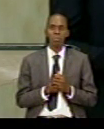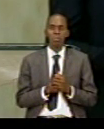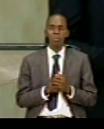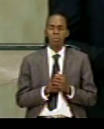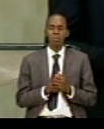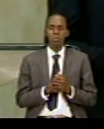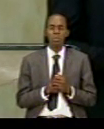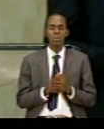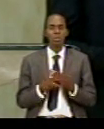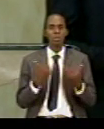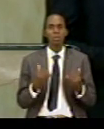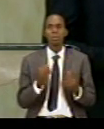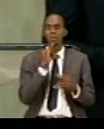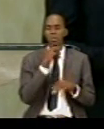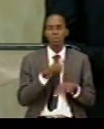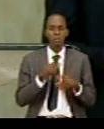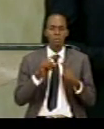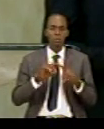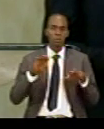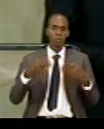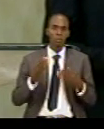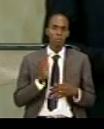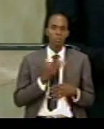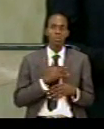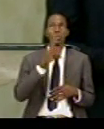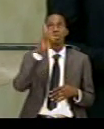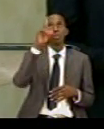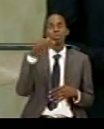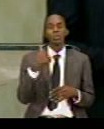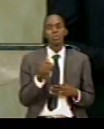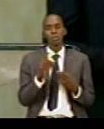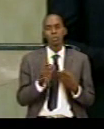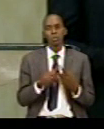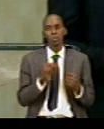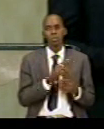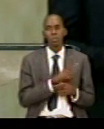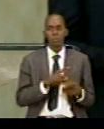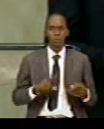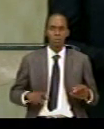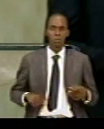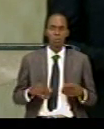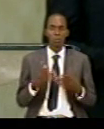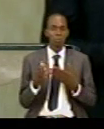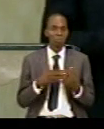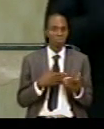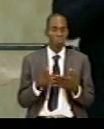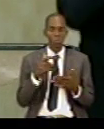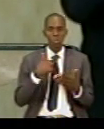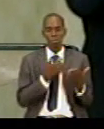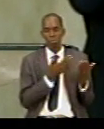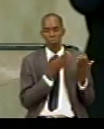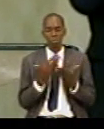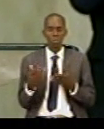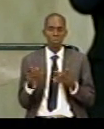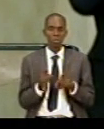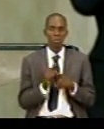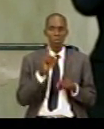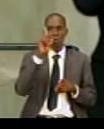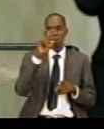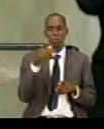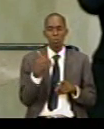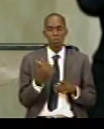It's time to give our tithes and offering unto the Lord. Whatever you want to offer unto the Lord this